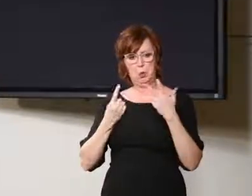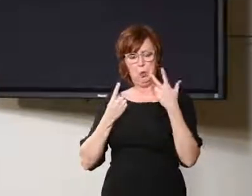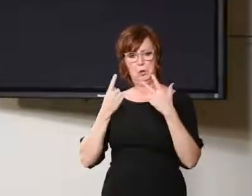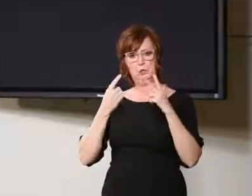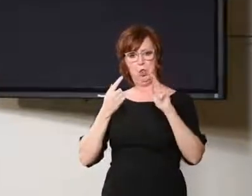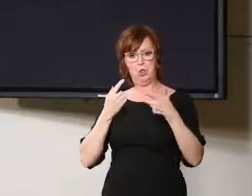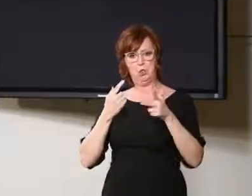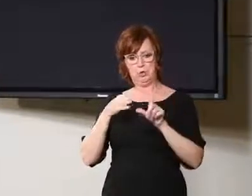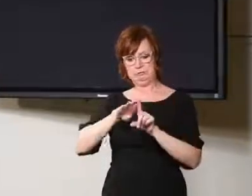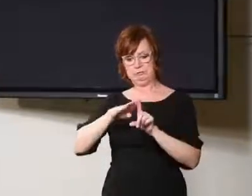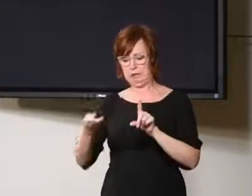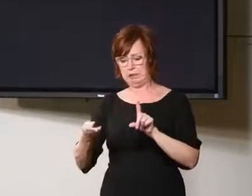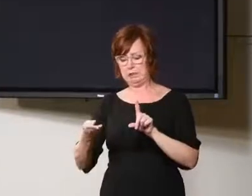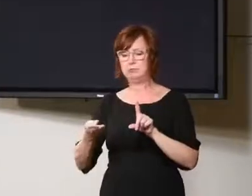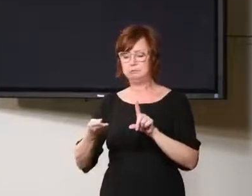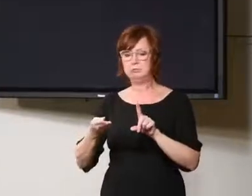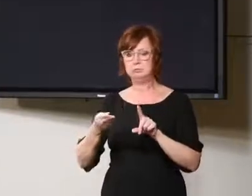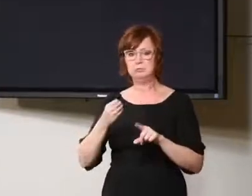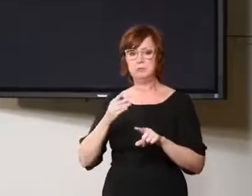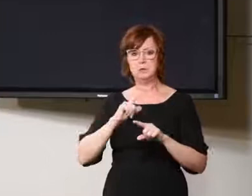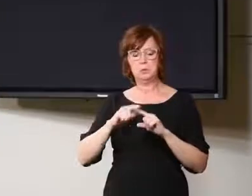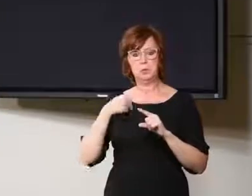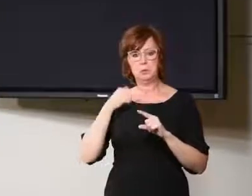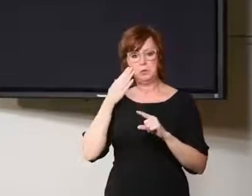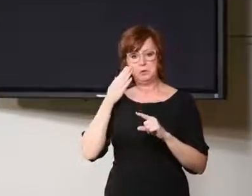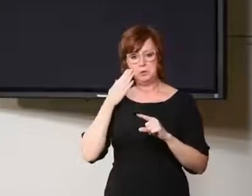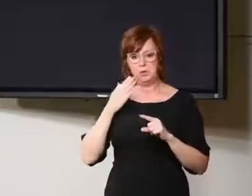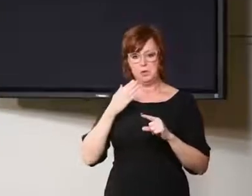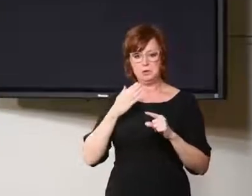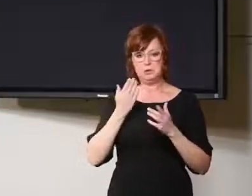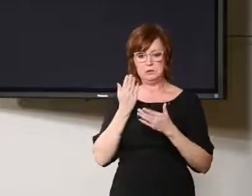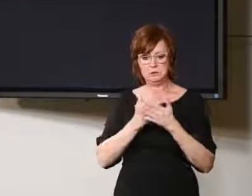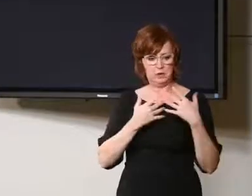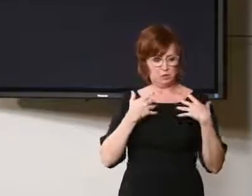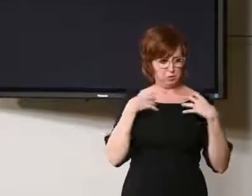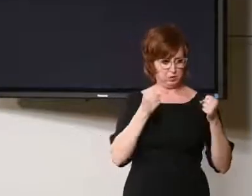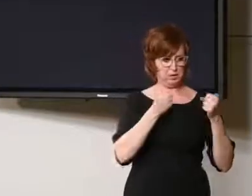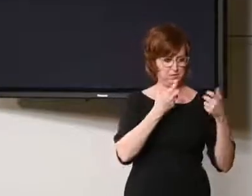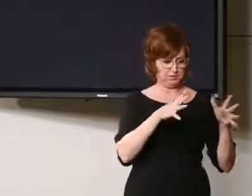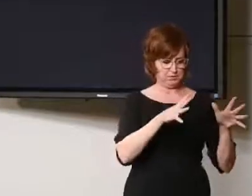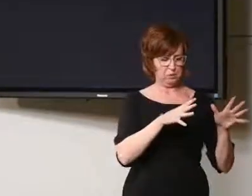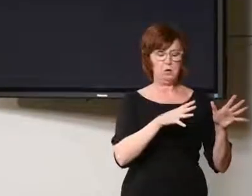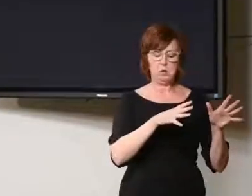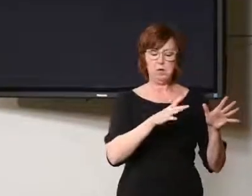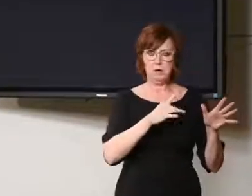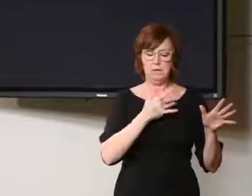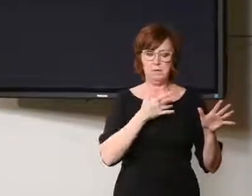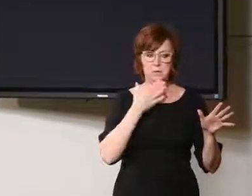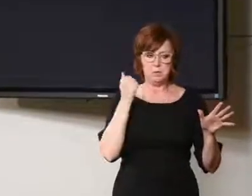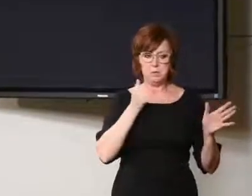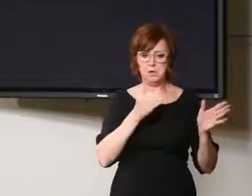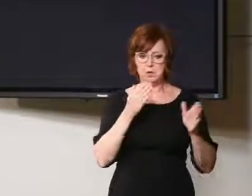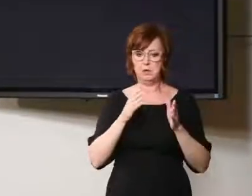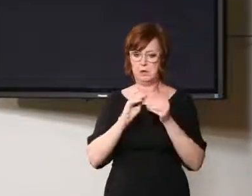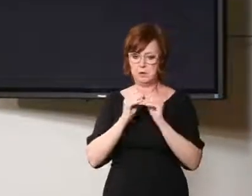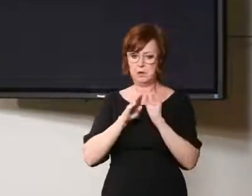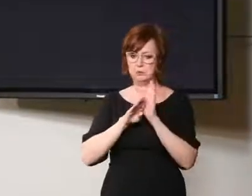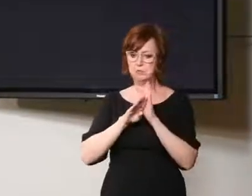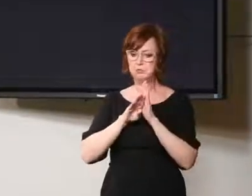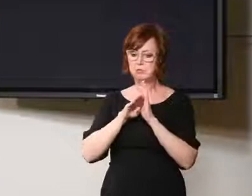we are making a difference. But we still have a long road ahead of us. So let's keep going,